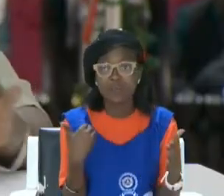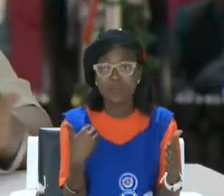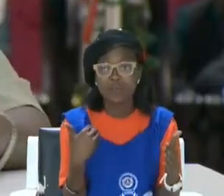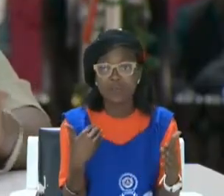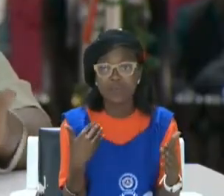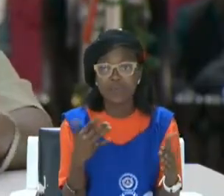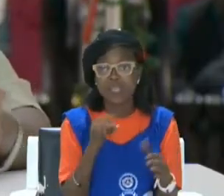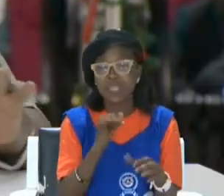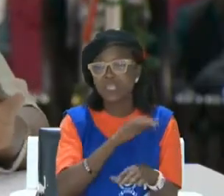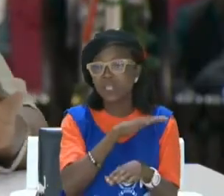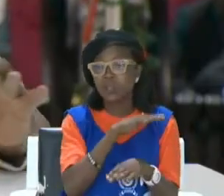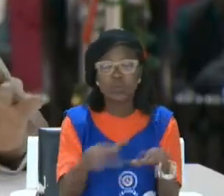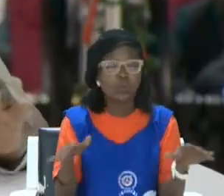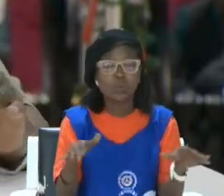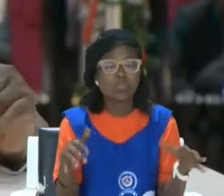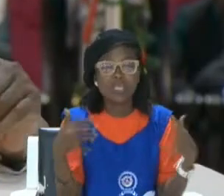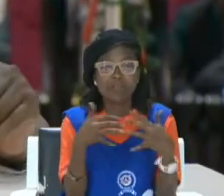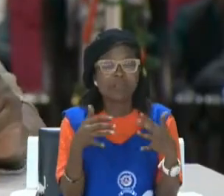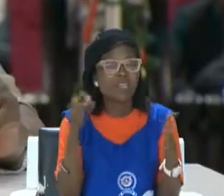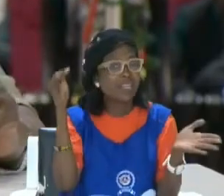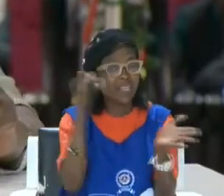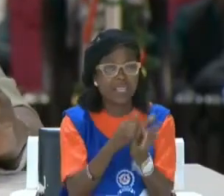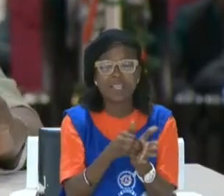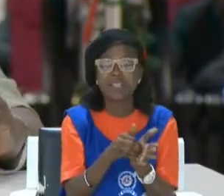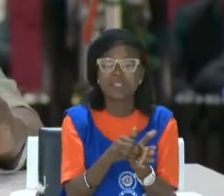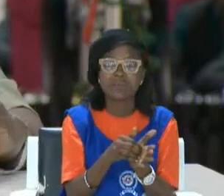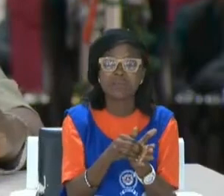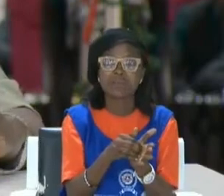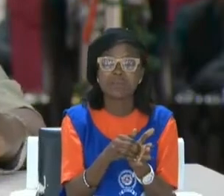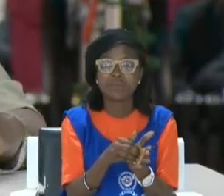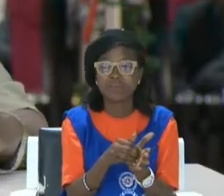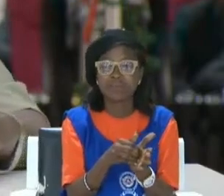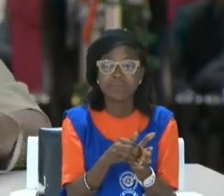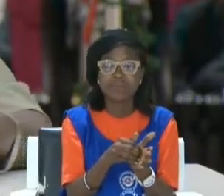didn't know fear anymore.